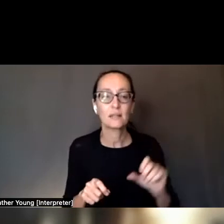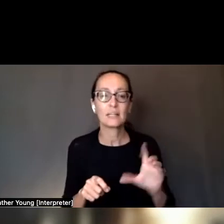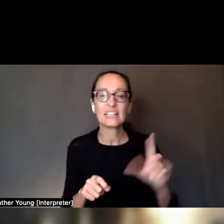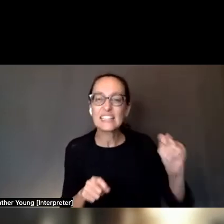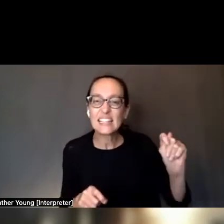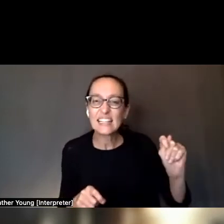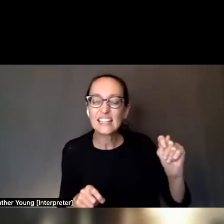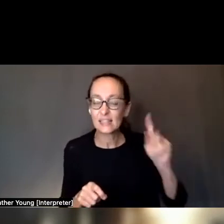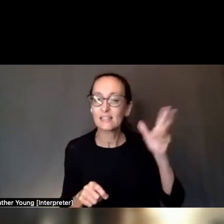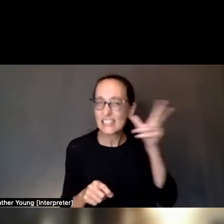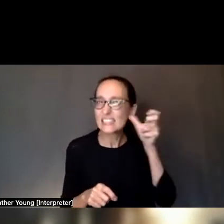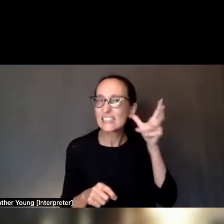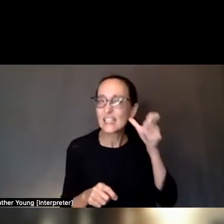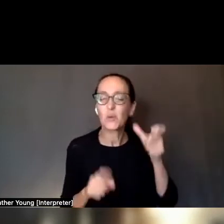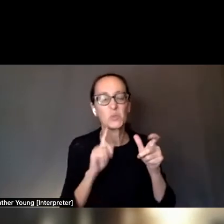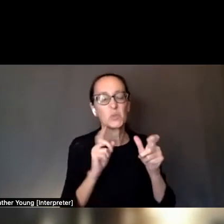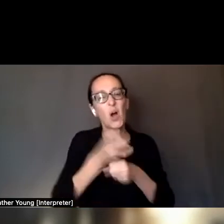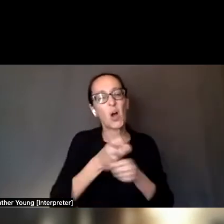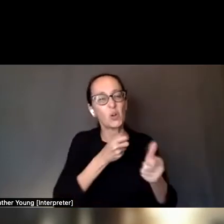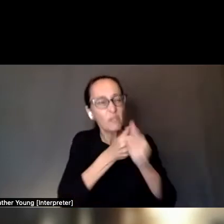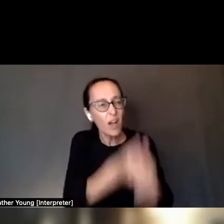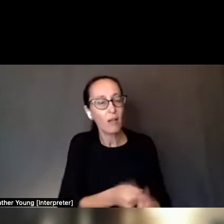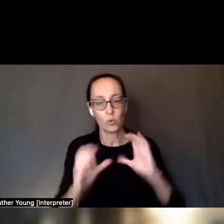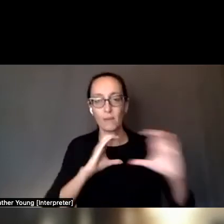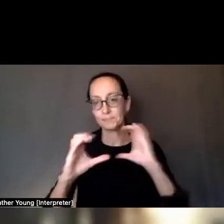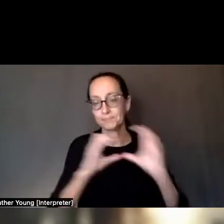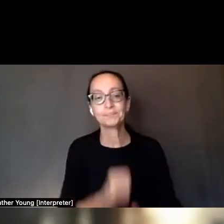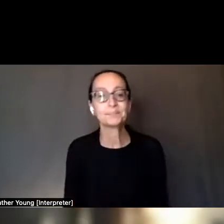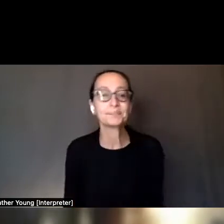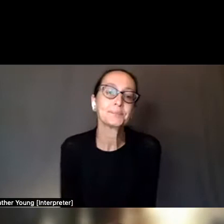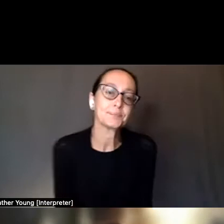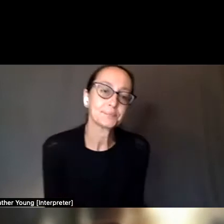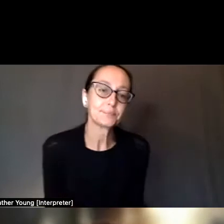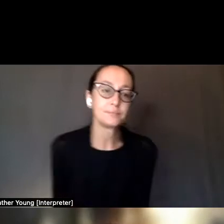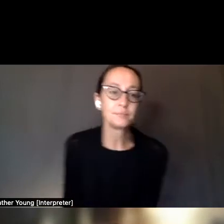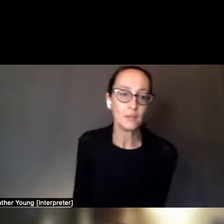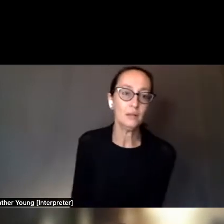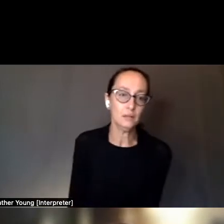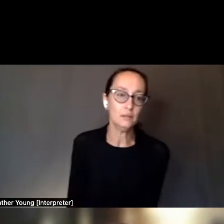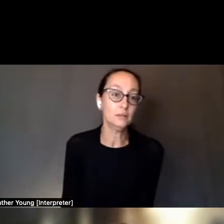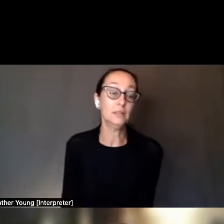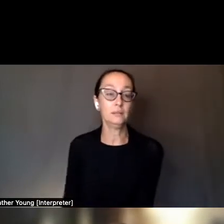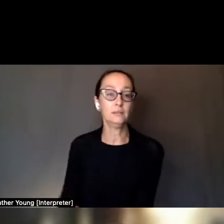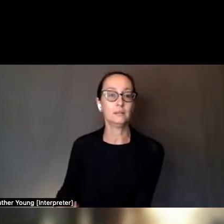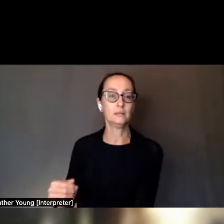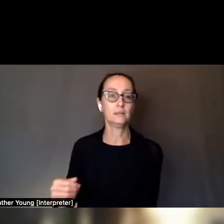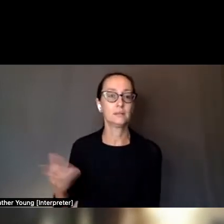very hard to follow a conversation. So let's talk about candidacy criteria for